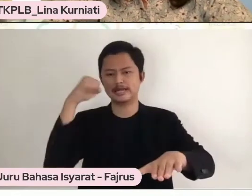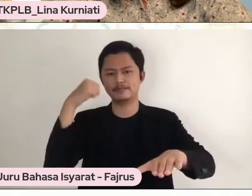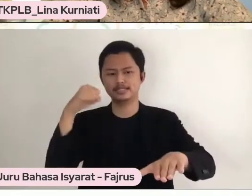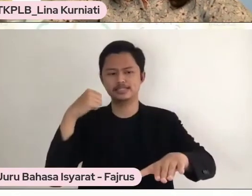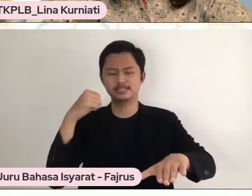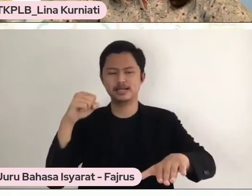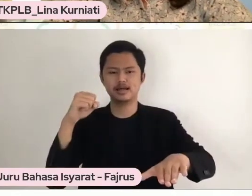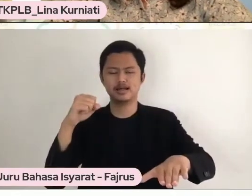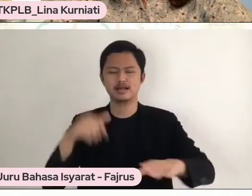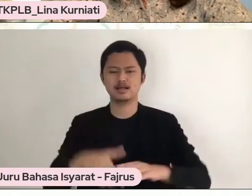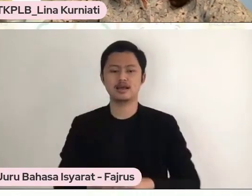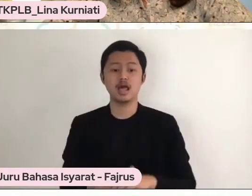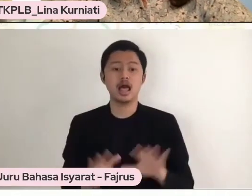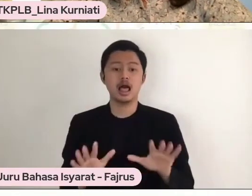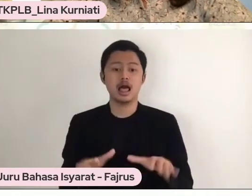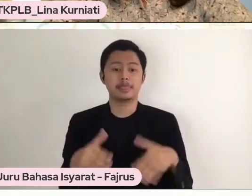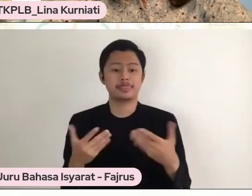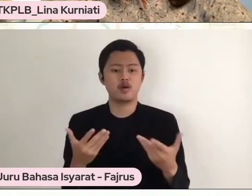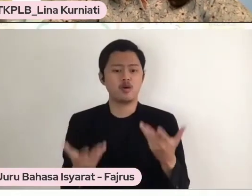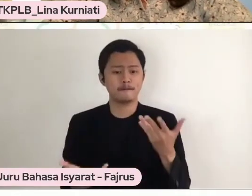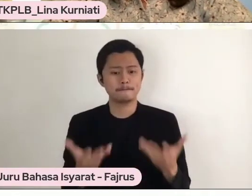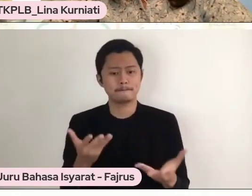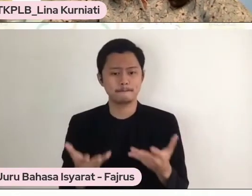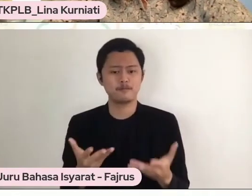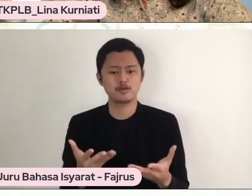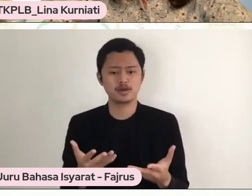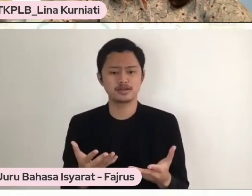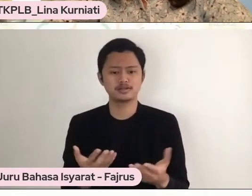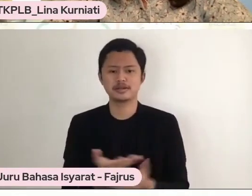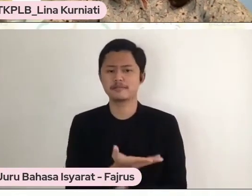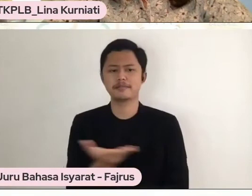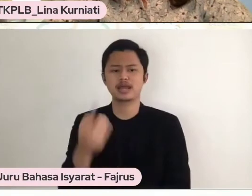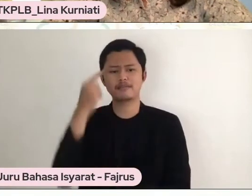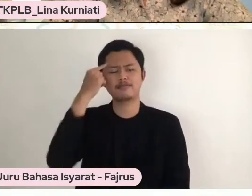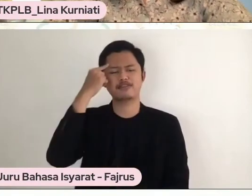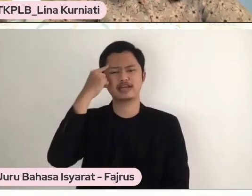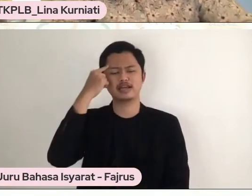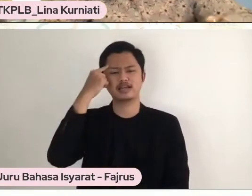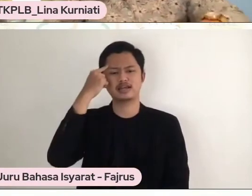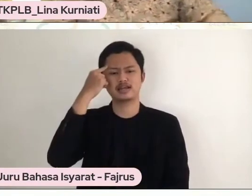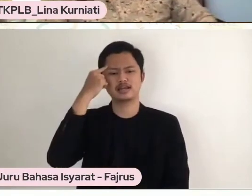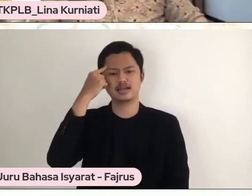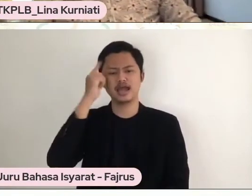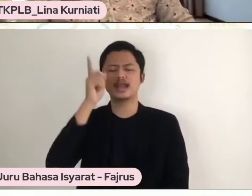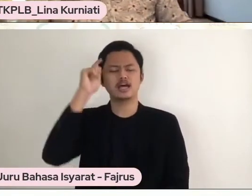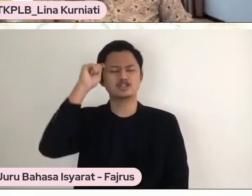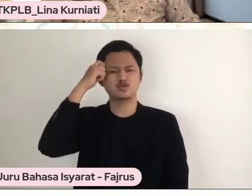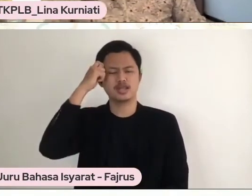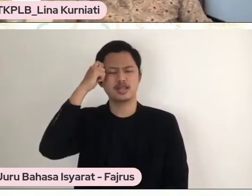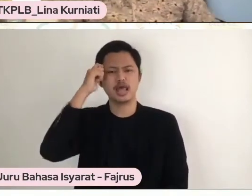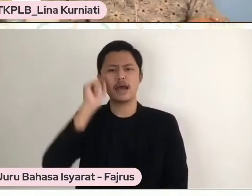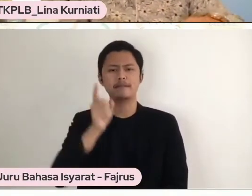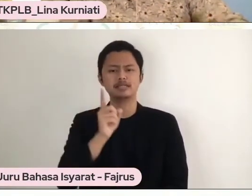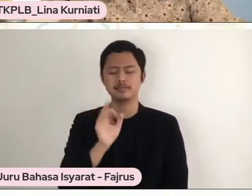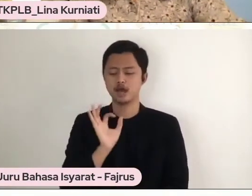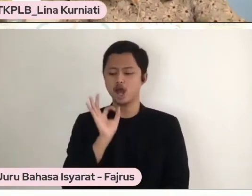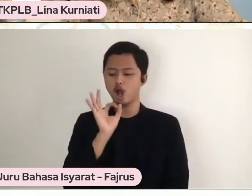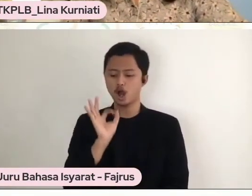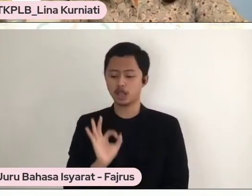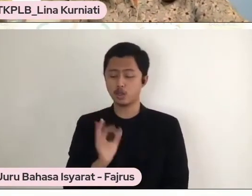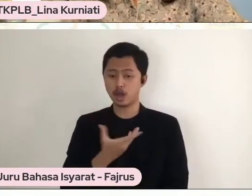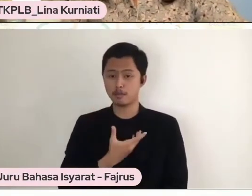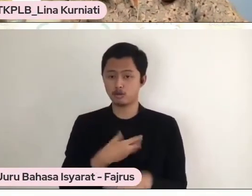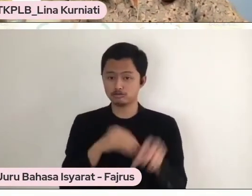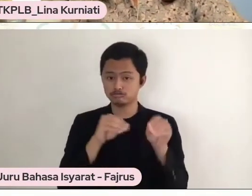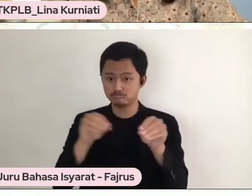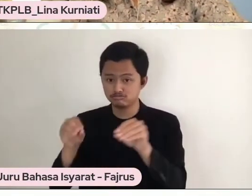And maybe the third things very difficult for the parents to teach their child